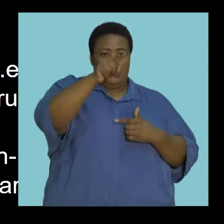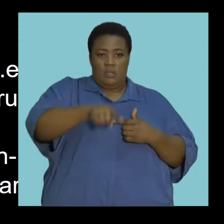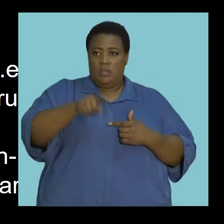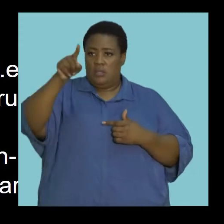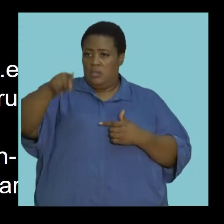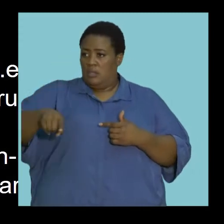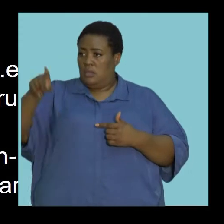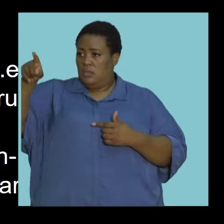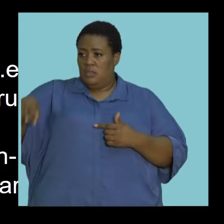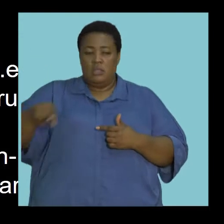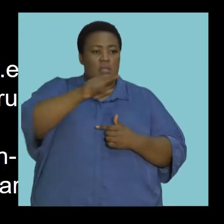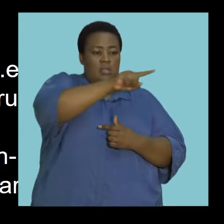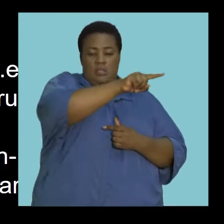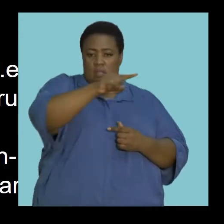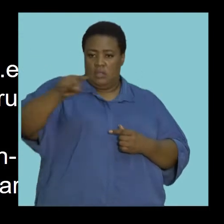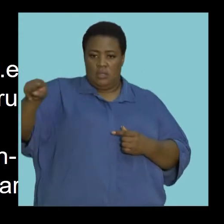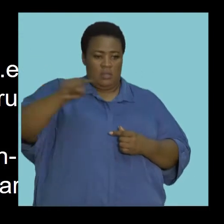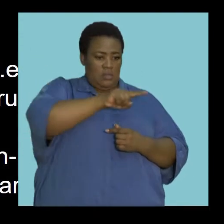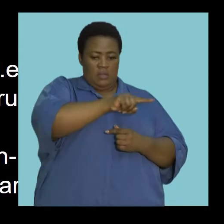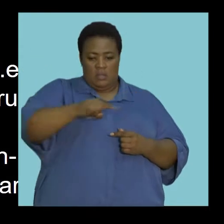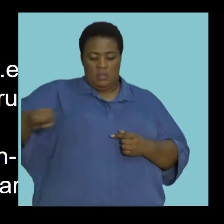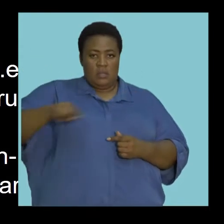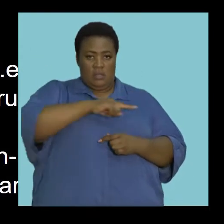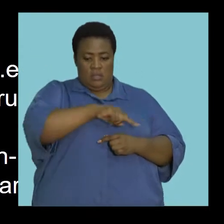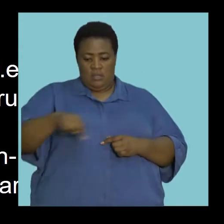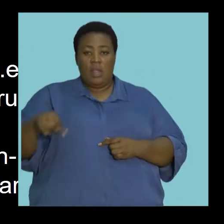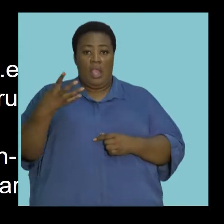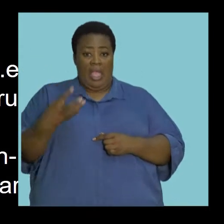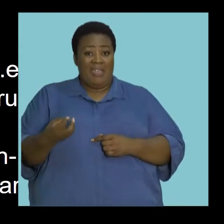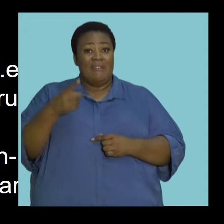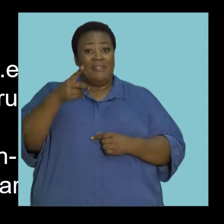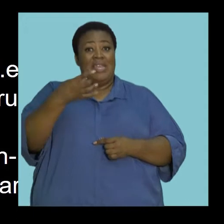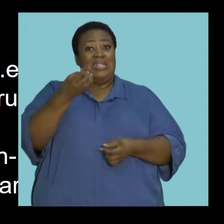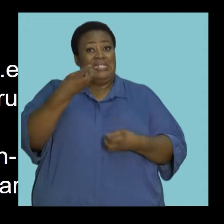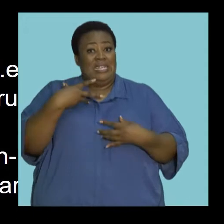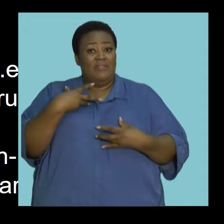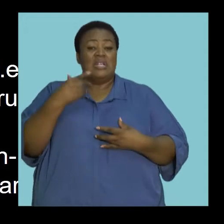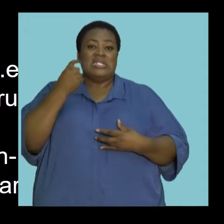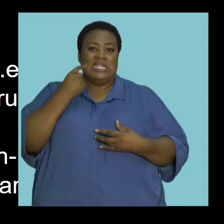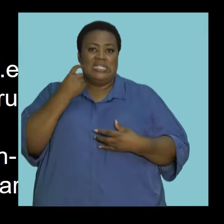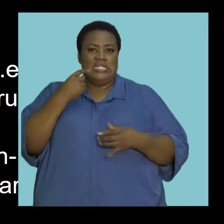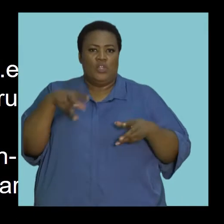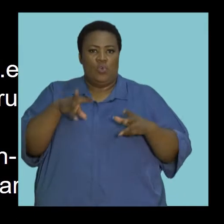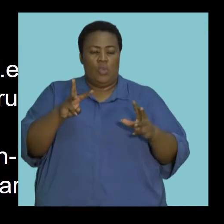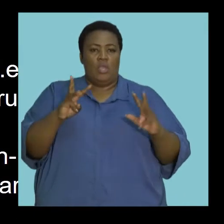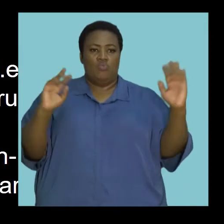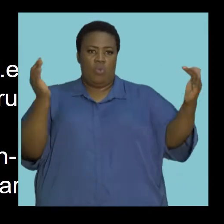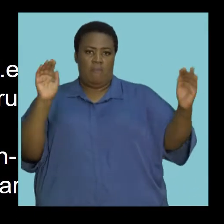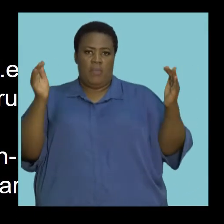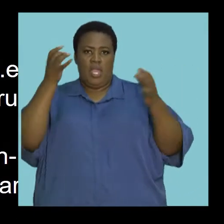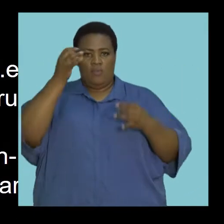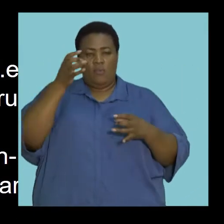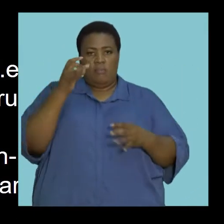columns. This gives us a useful way to display information that needs to be compared.